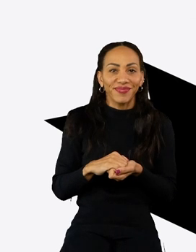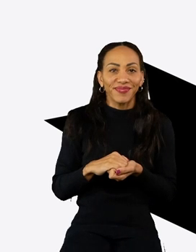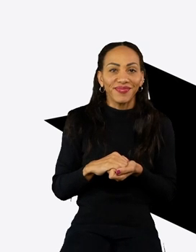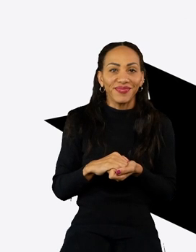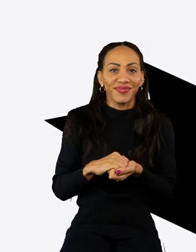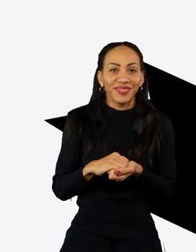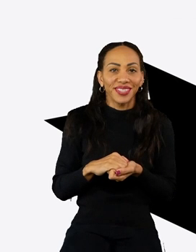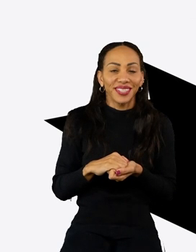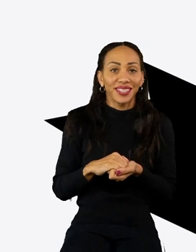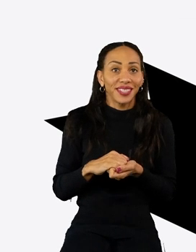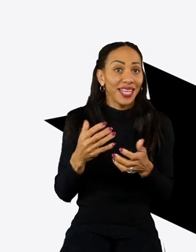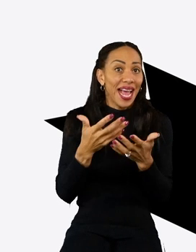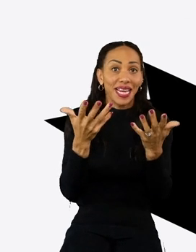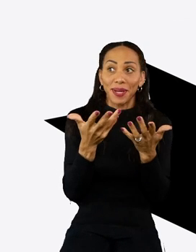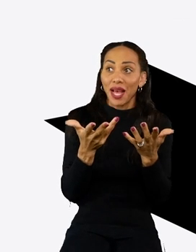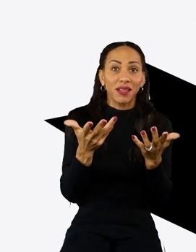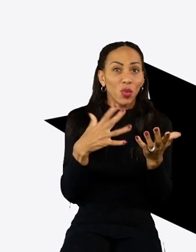Trish.